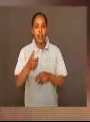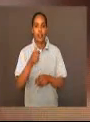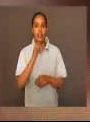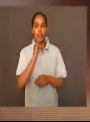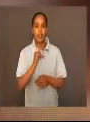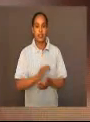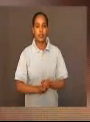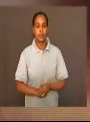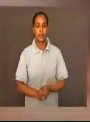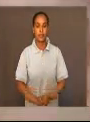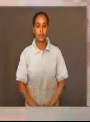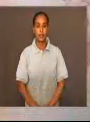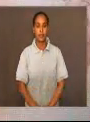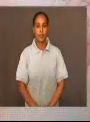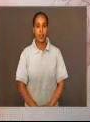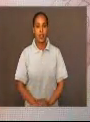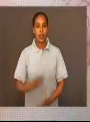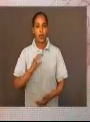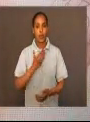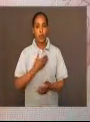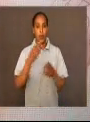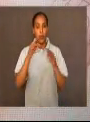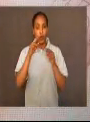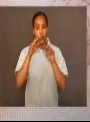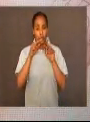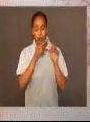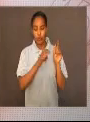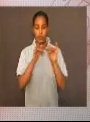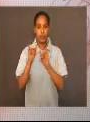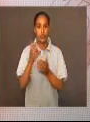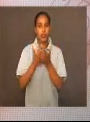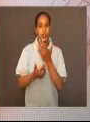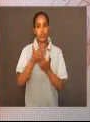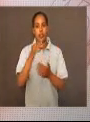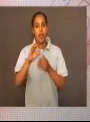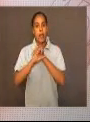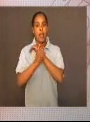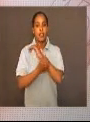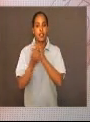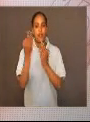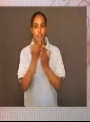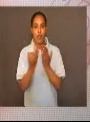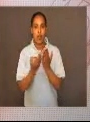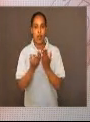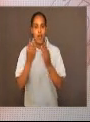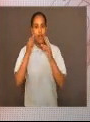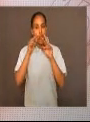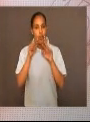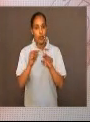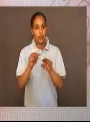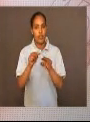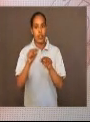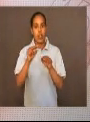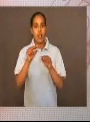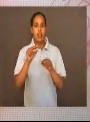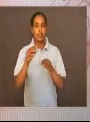is. We will also discuss a basic formula for looking